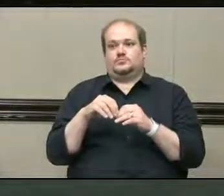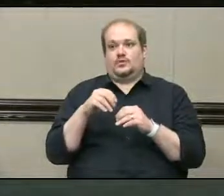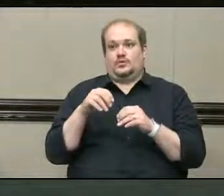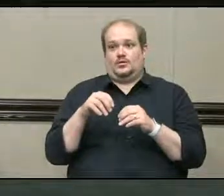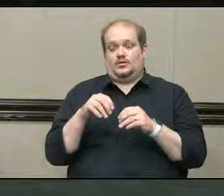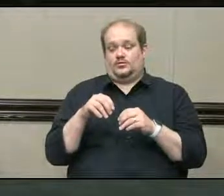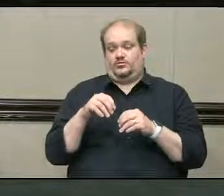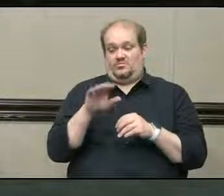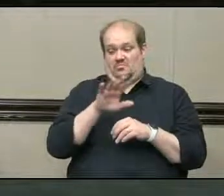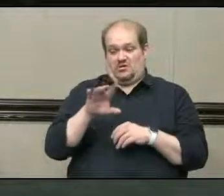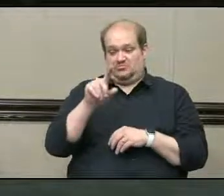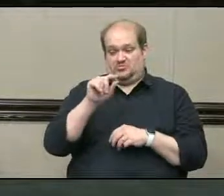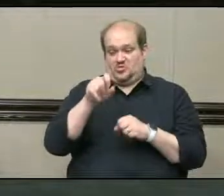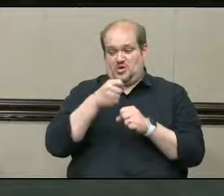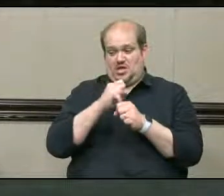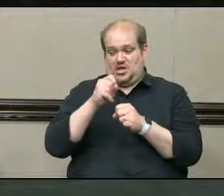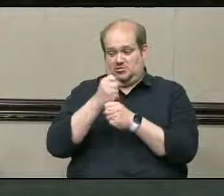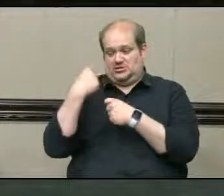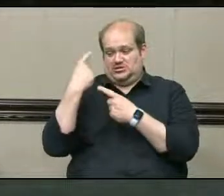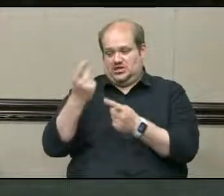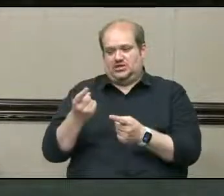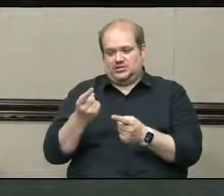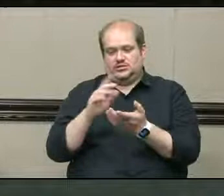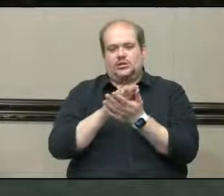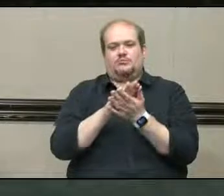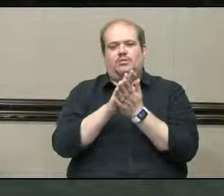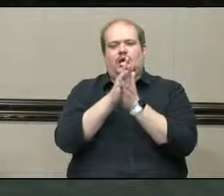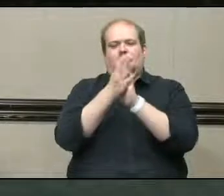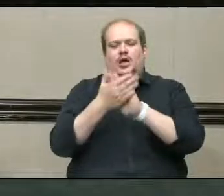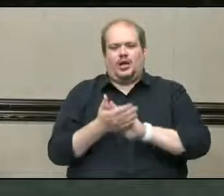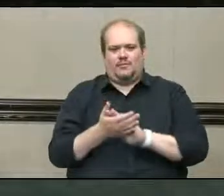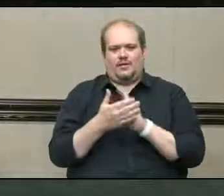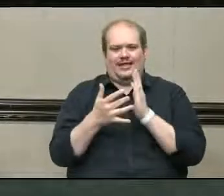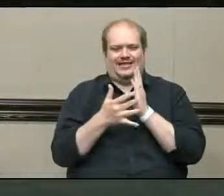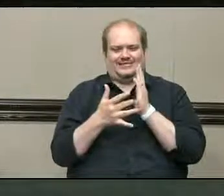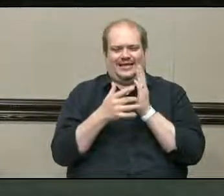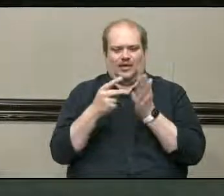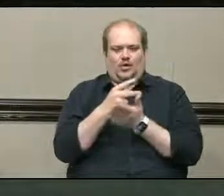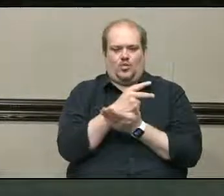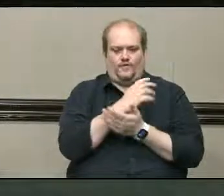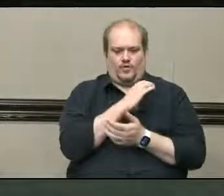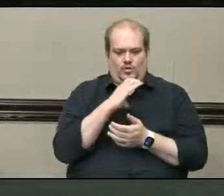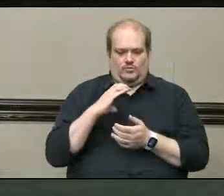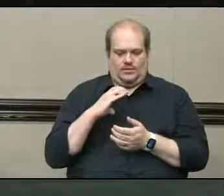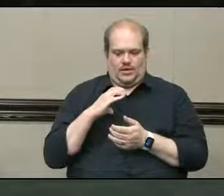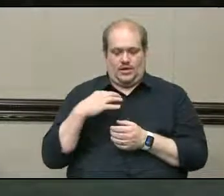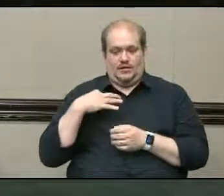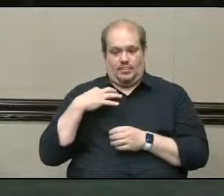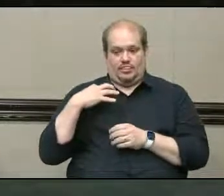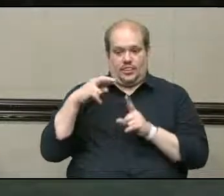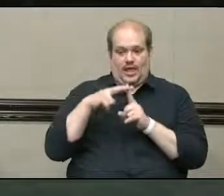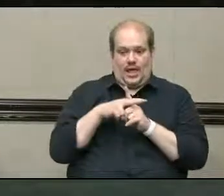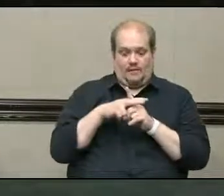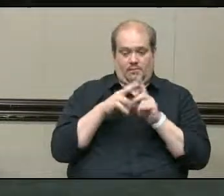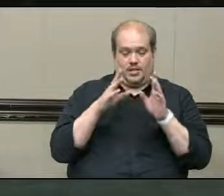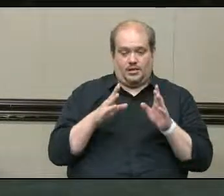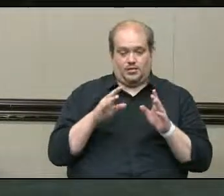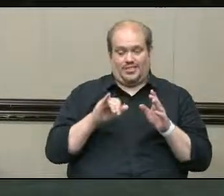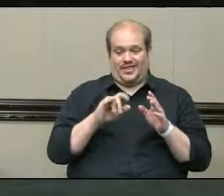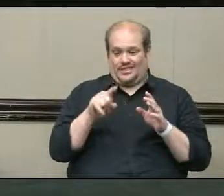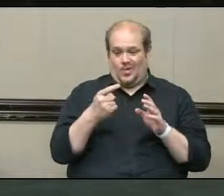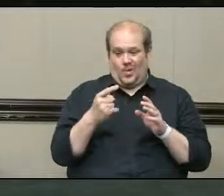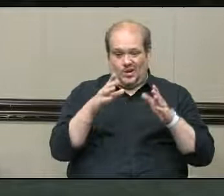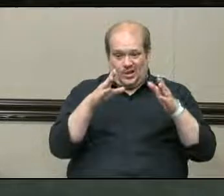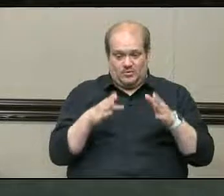nearly a couple decades now, since then, it has turned into a technical review committee. So the applicants are the only